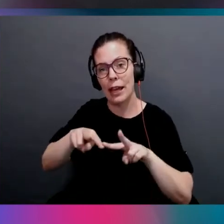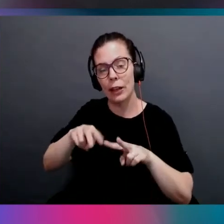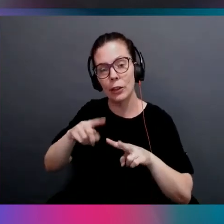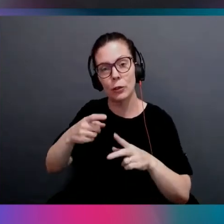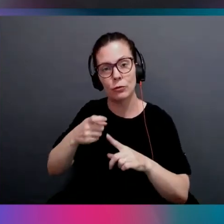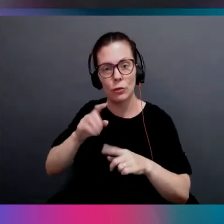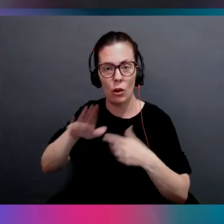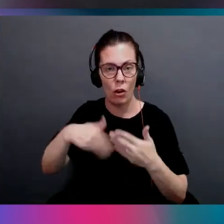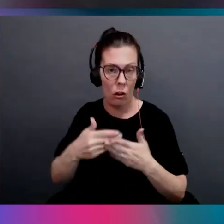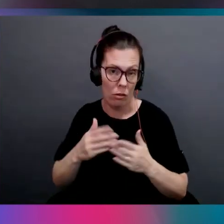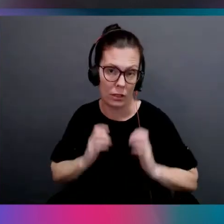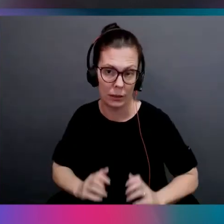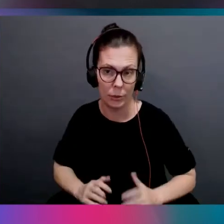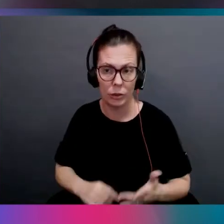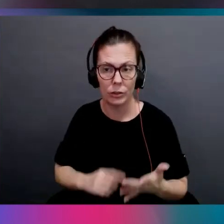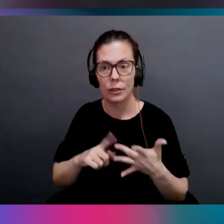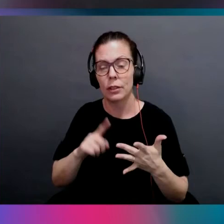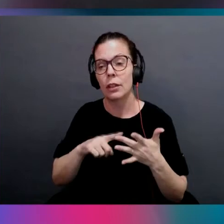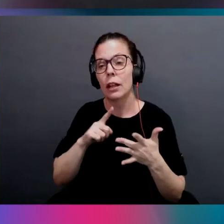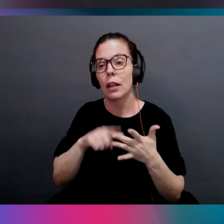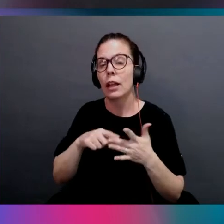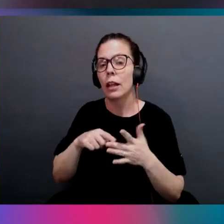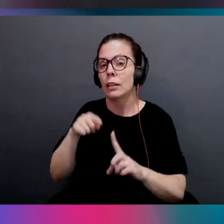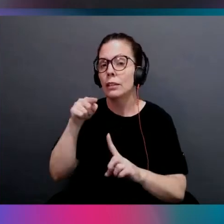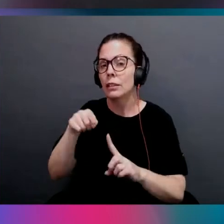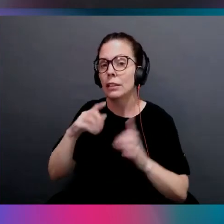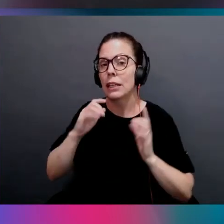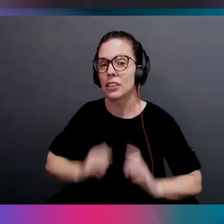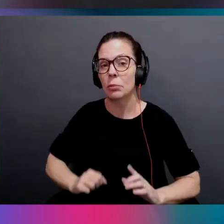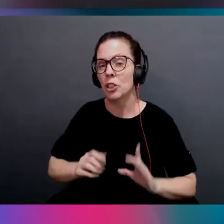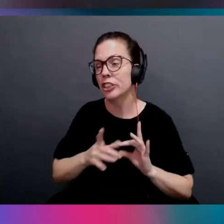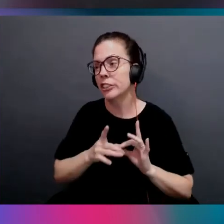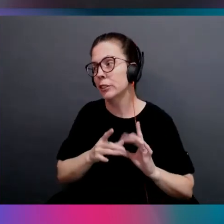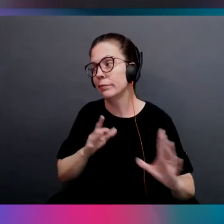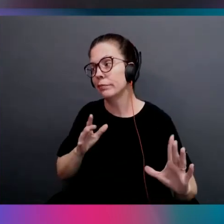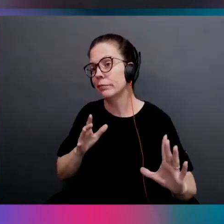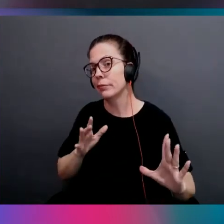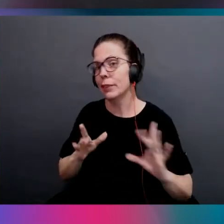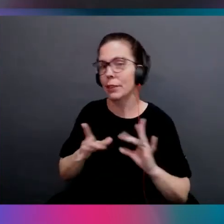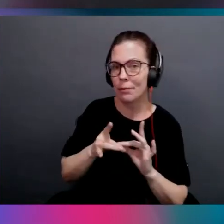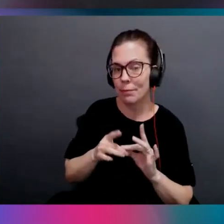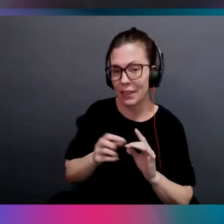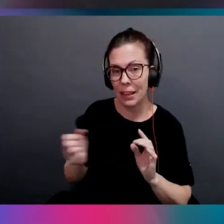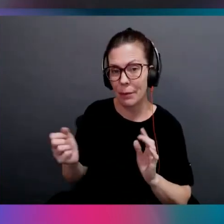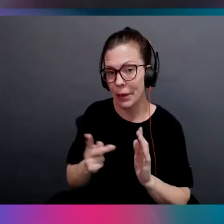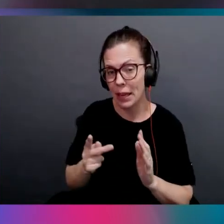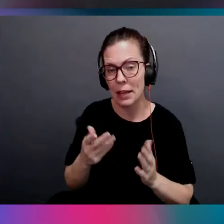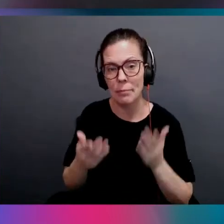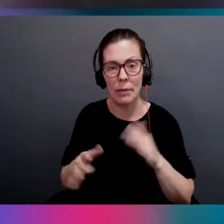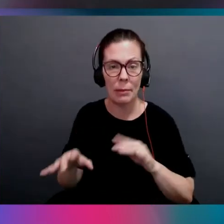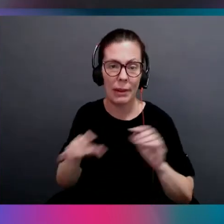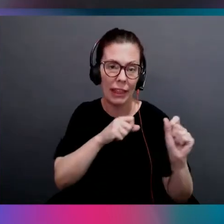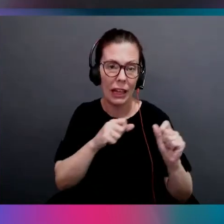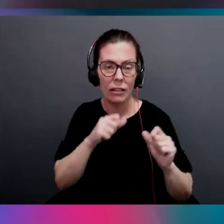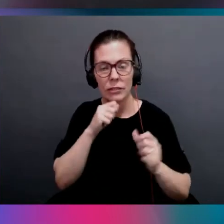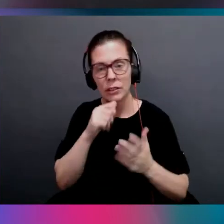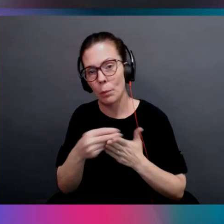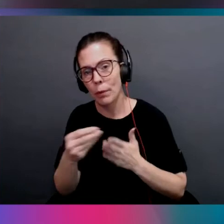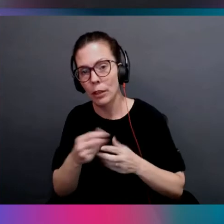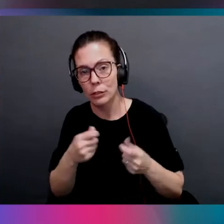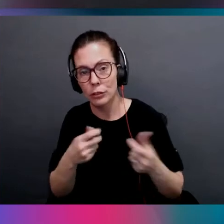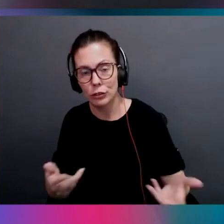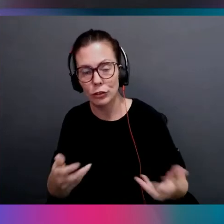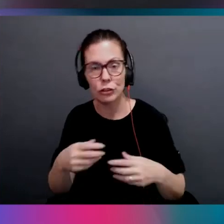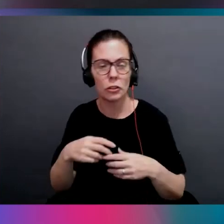customers. Re-attract disengaged customers, so those who might have left, who aren't shopping as much, who aren't buying as much. We'll